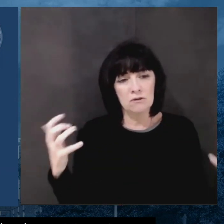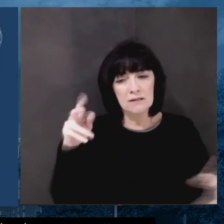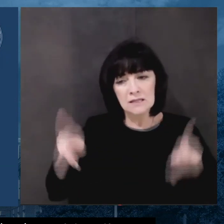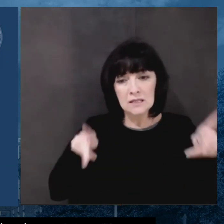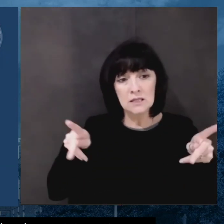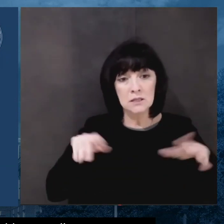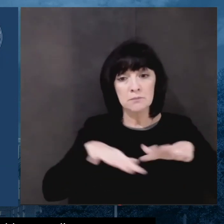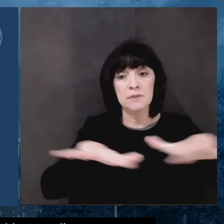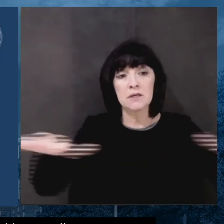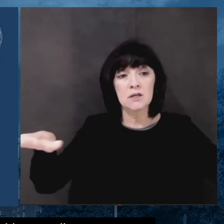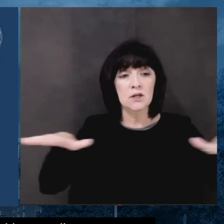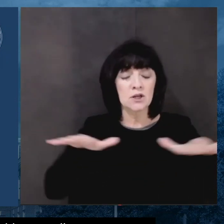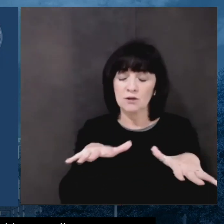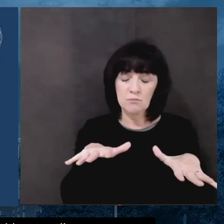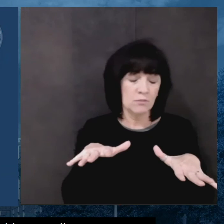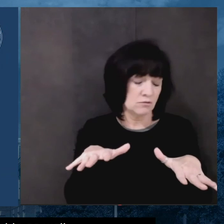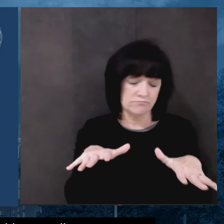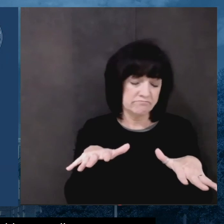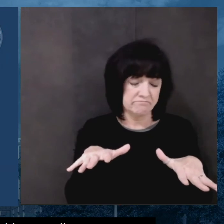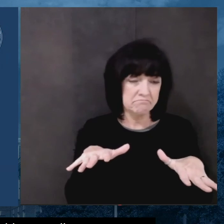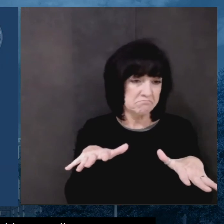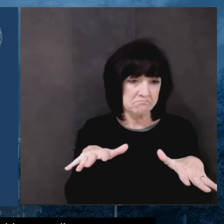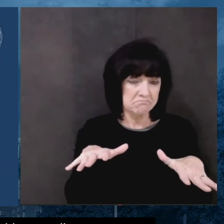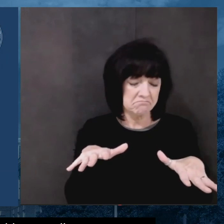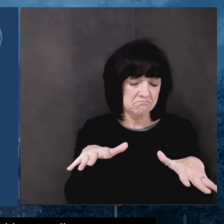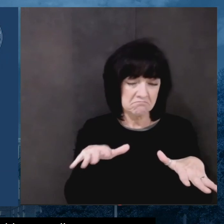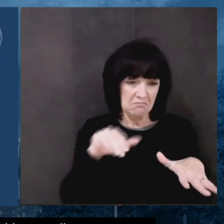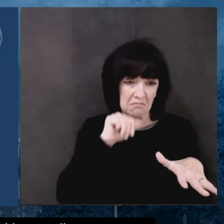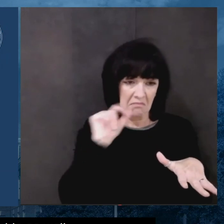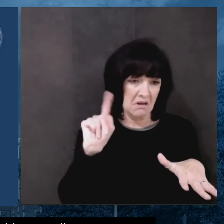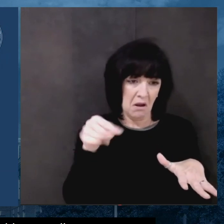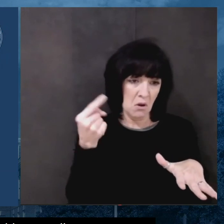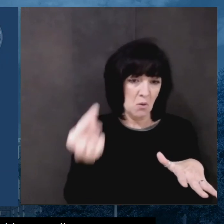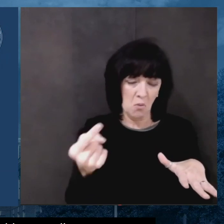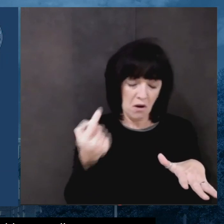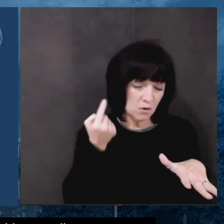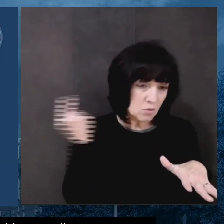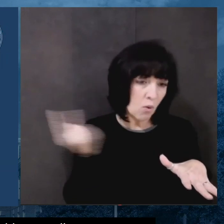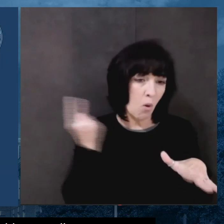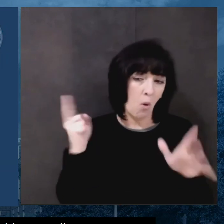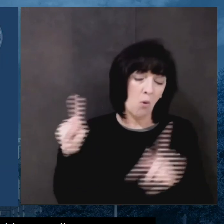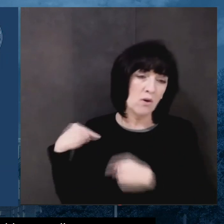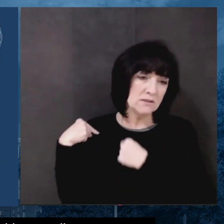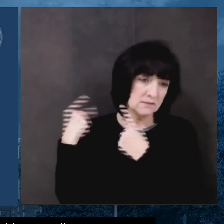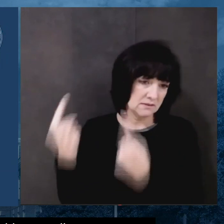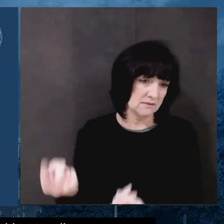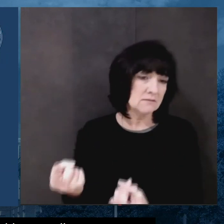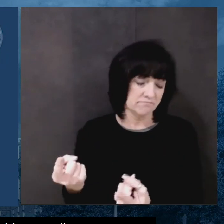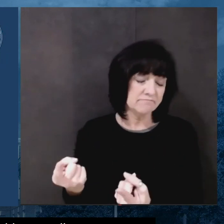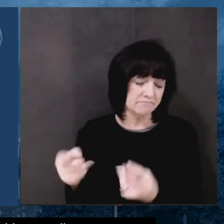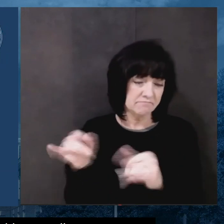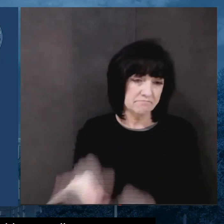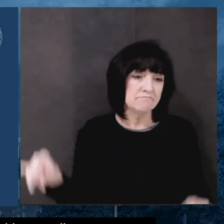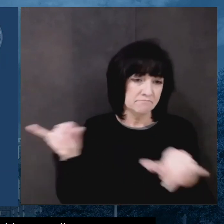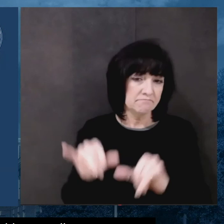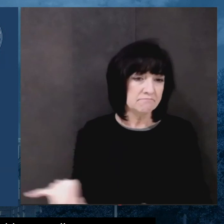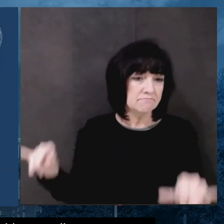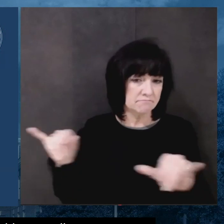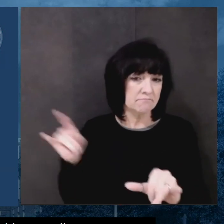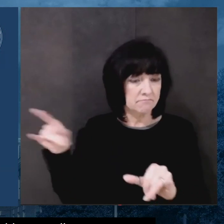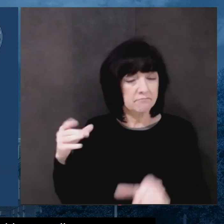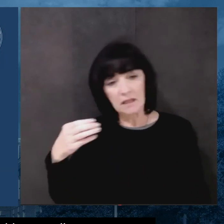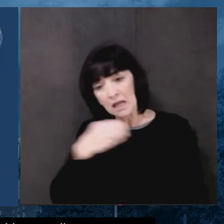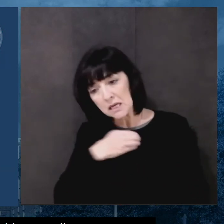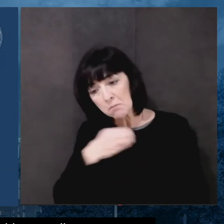you're always going to hear that complaint, particularly from legislators whose opinion is